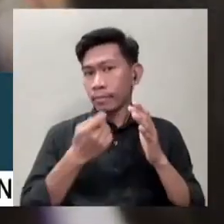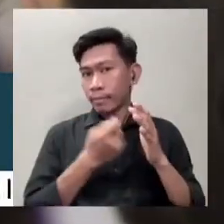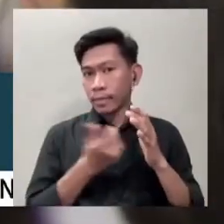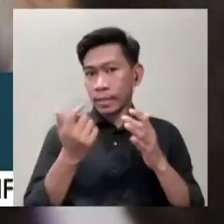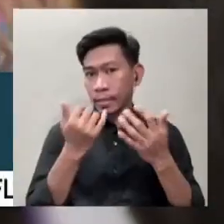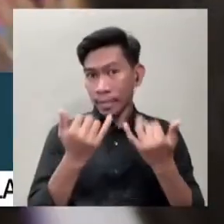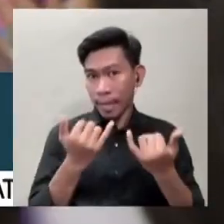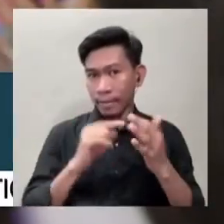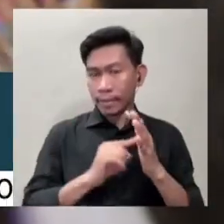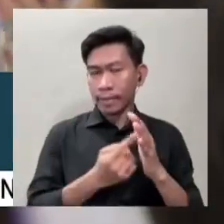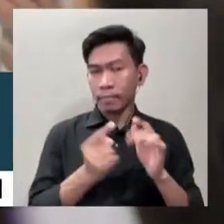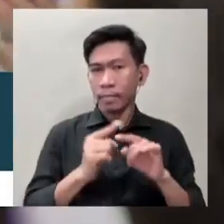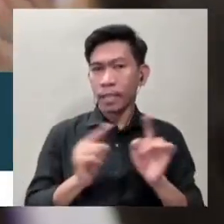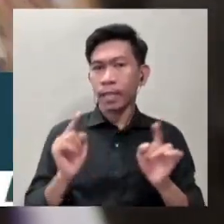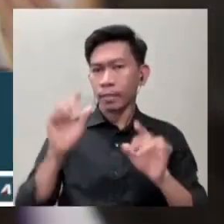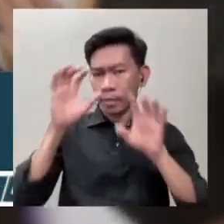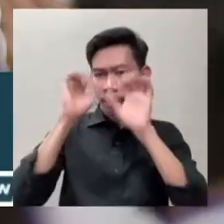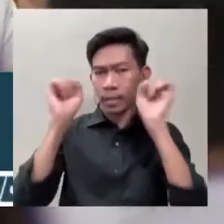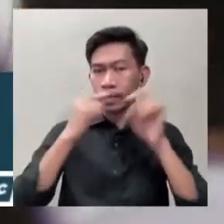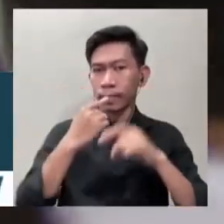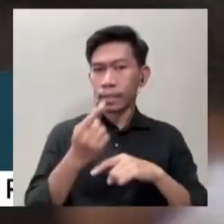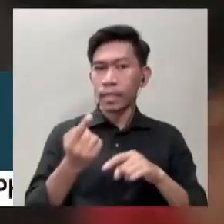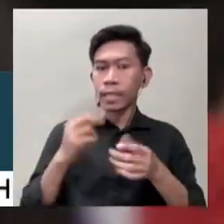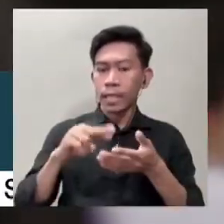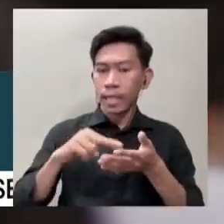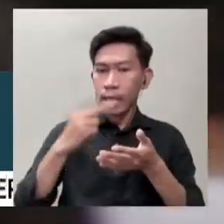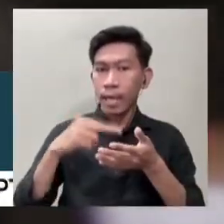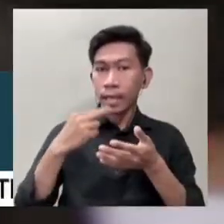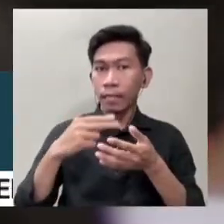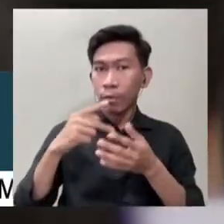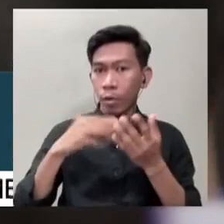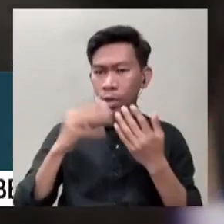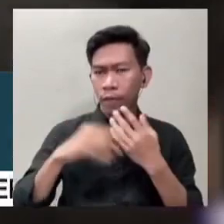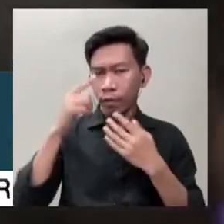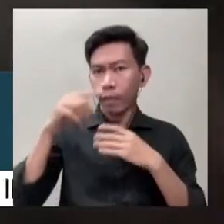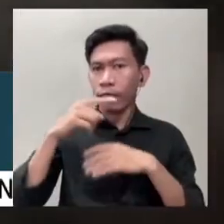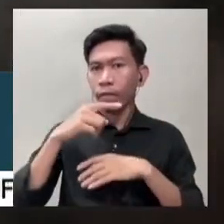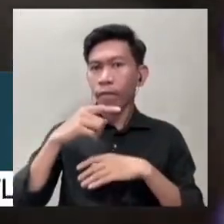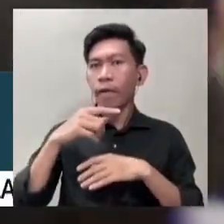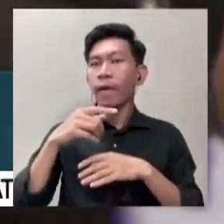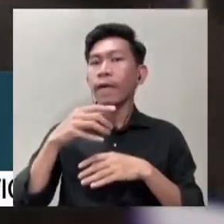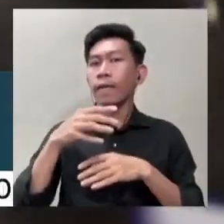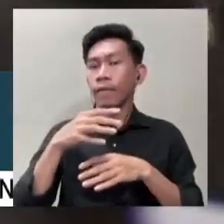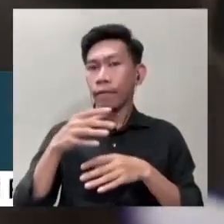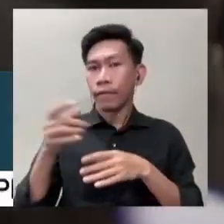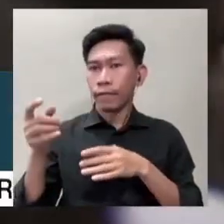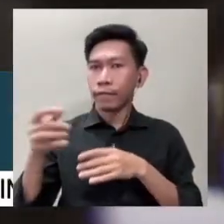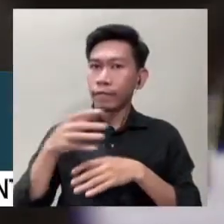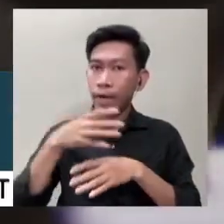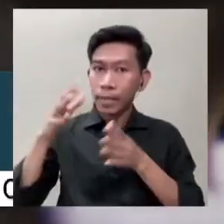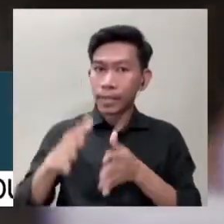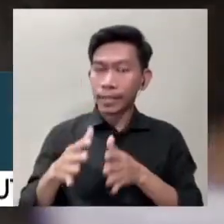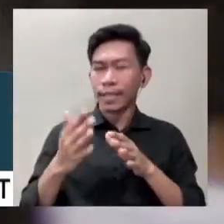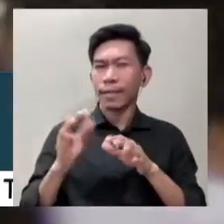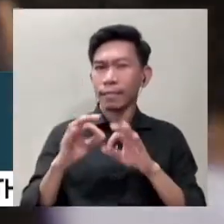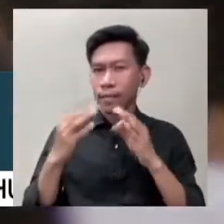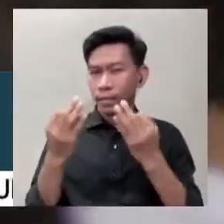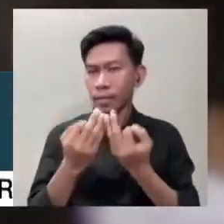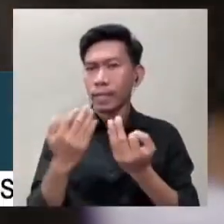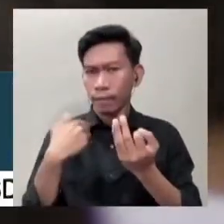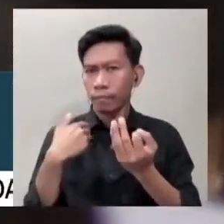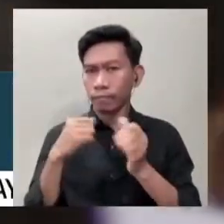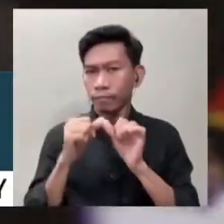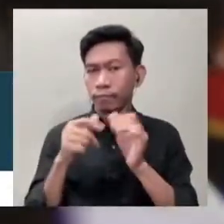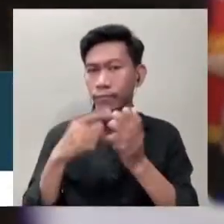underscores that rice aid programs for farmers and poor families will still continue. Now, among these programs are the distribution